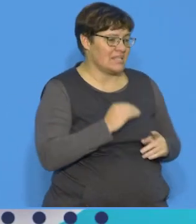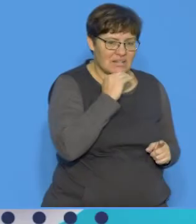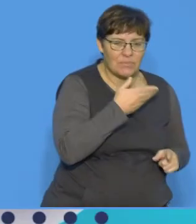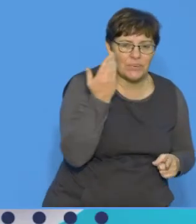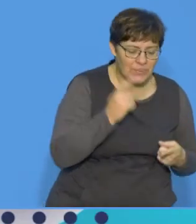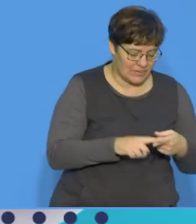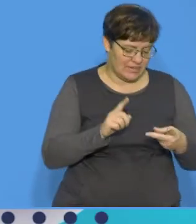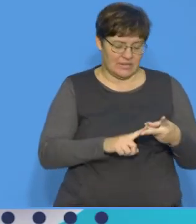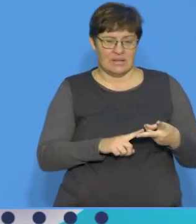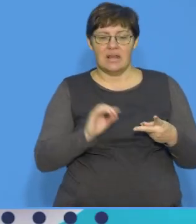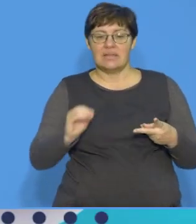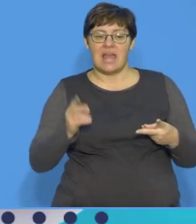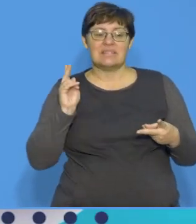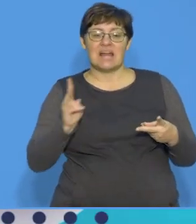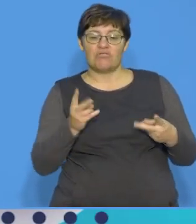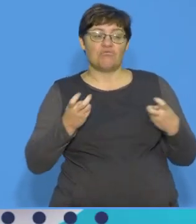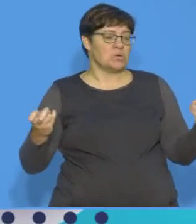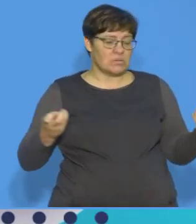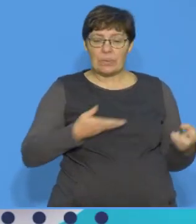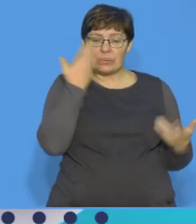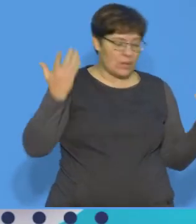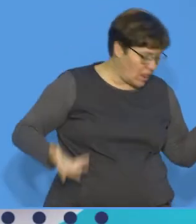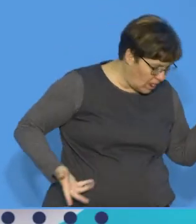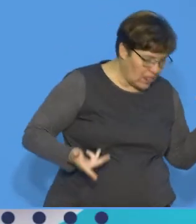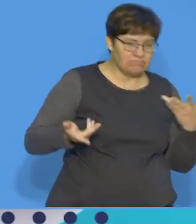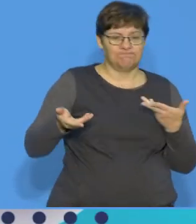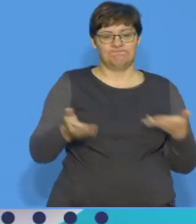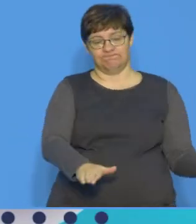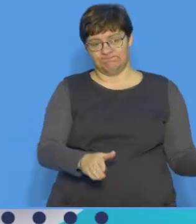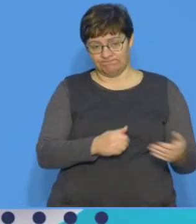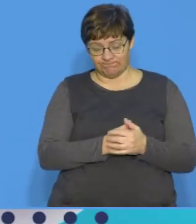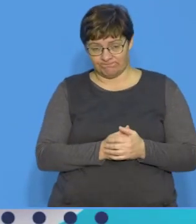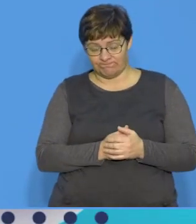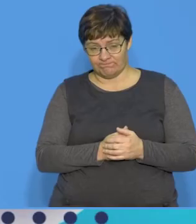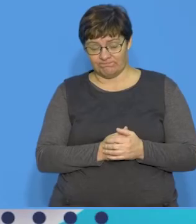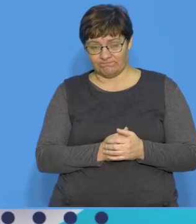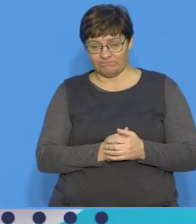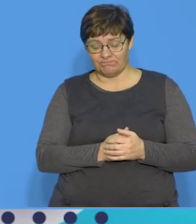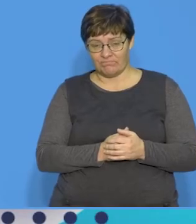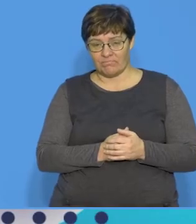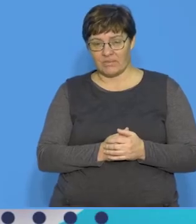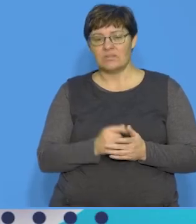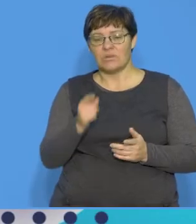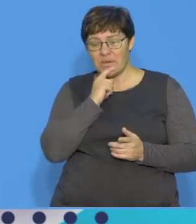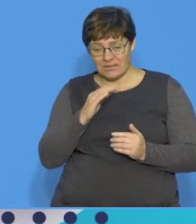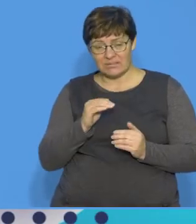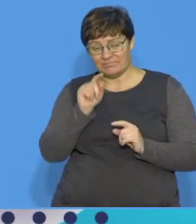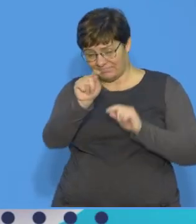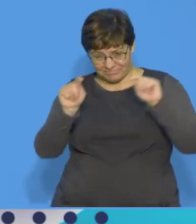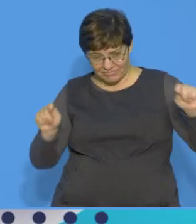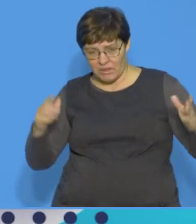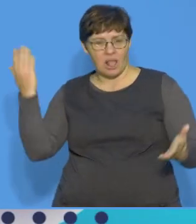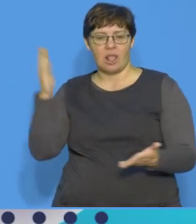away their natural resources. So extinction rates increasing is a very